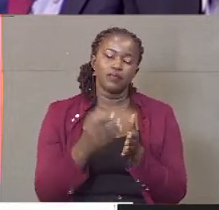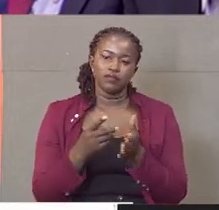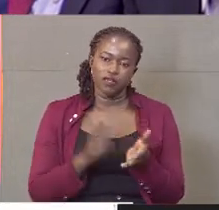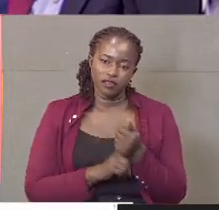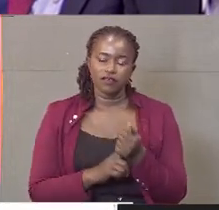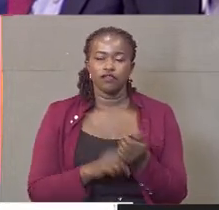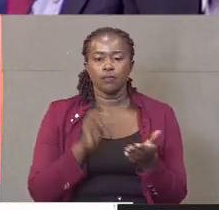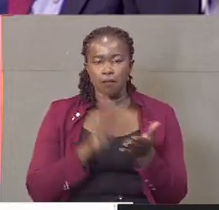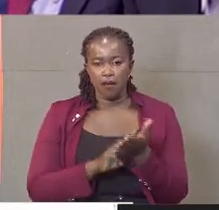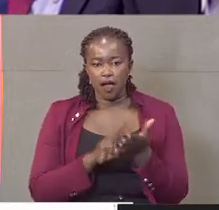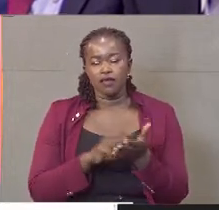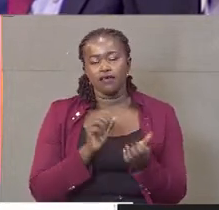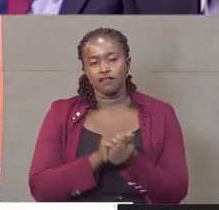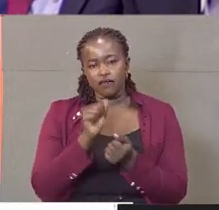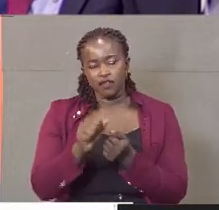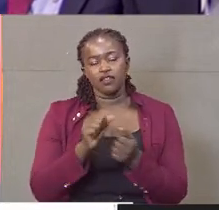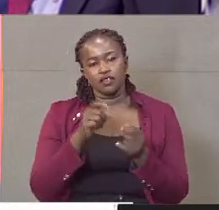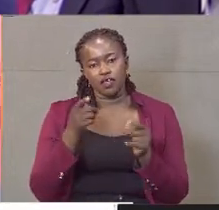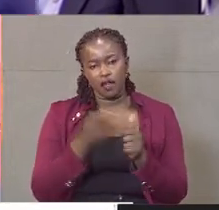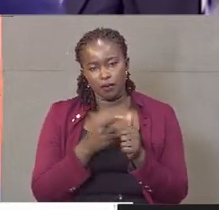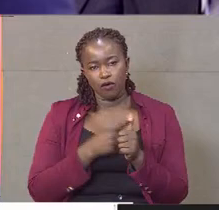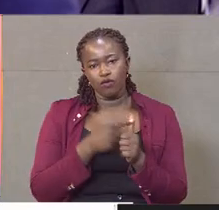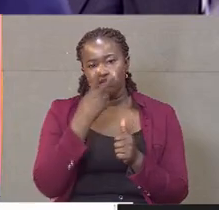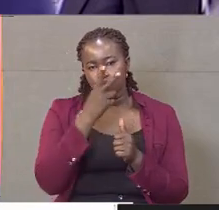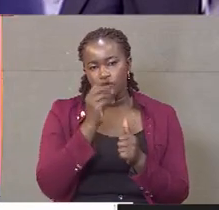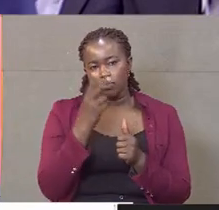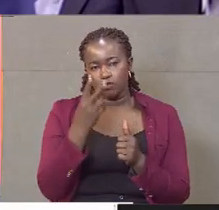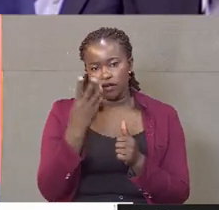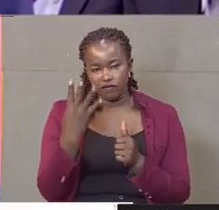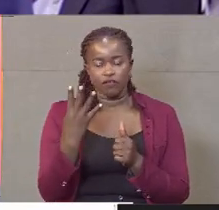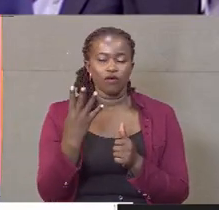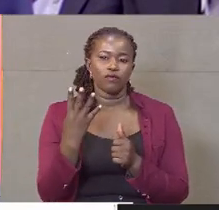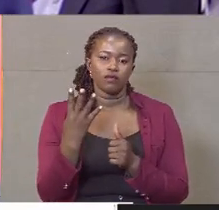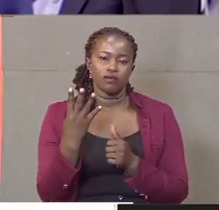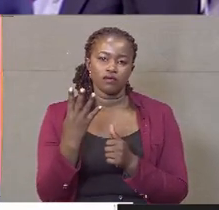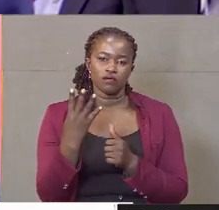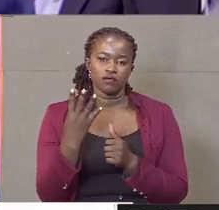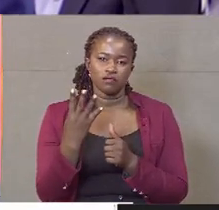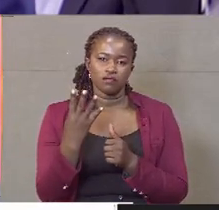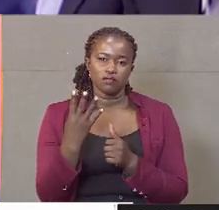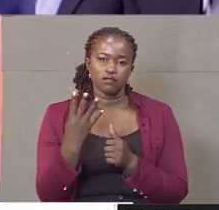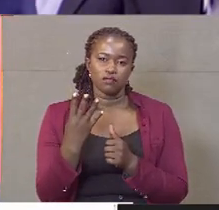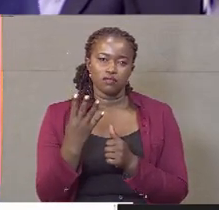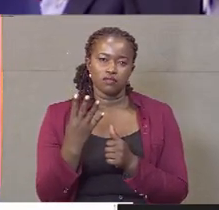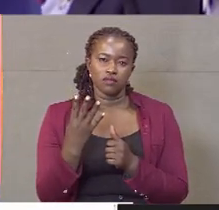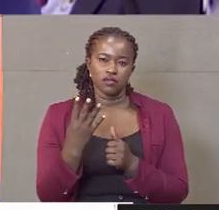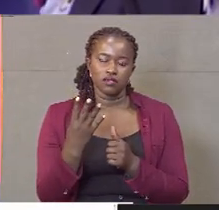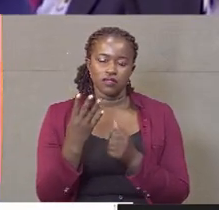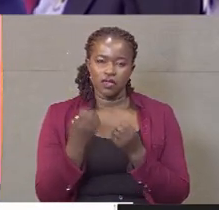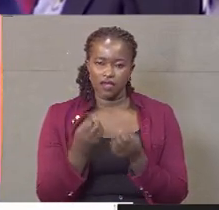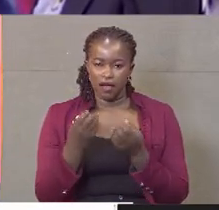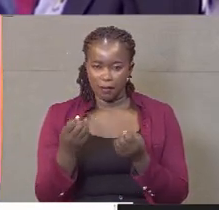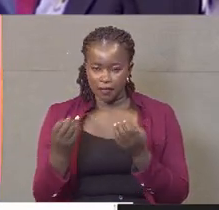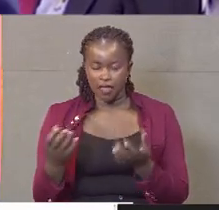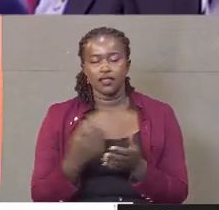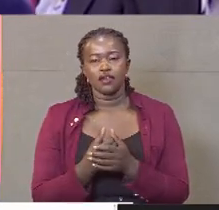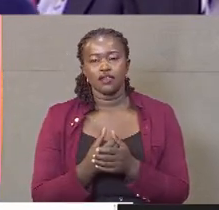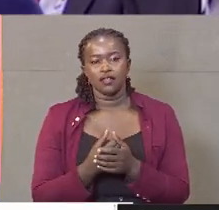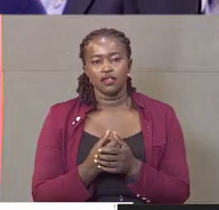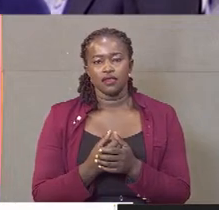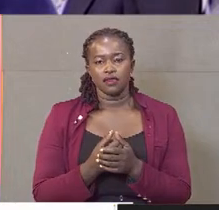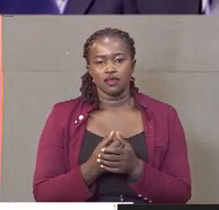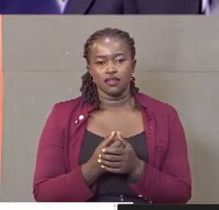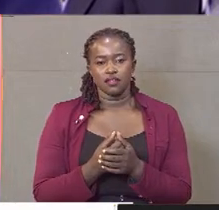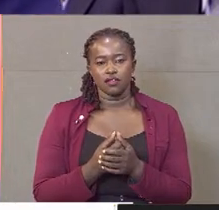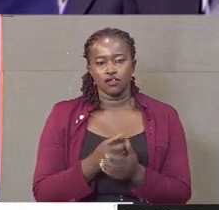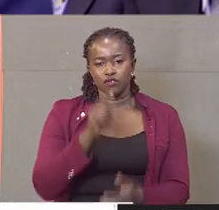Monday, 15th April, 2024, by Mandela. There are so many transactions in the bank. So this is now with so the Bank of Uganda. So they